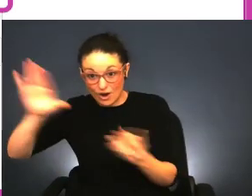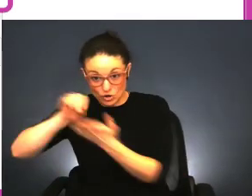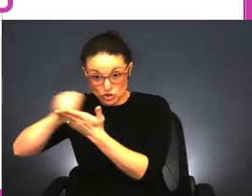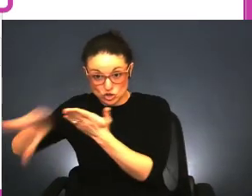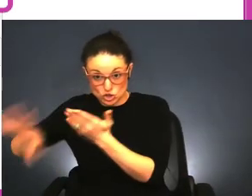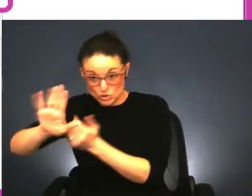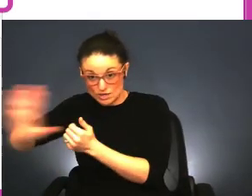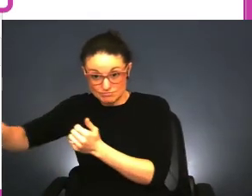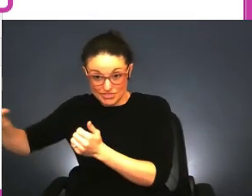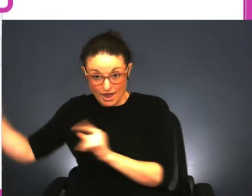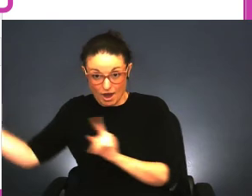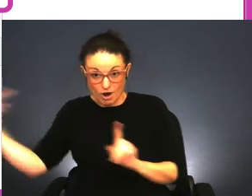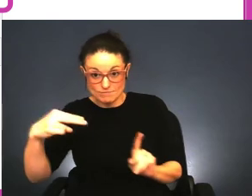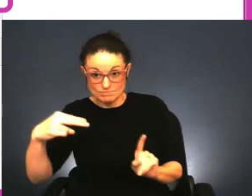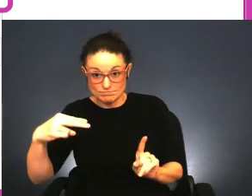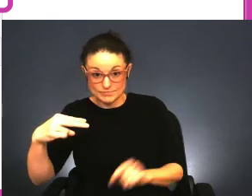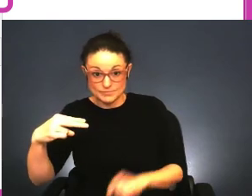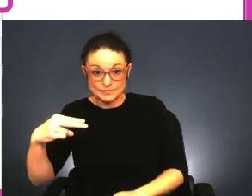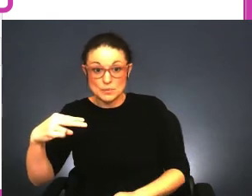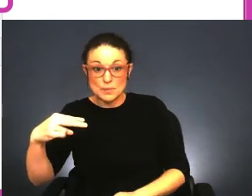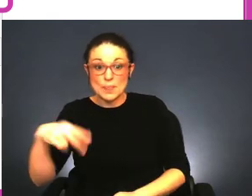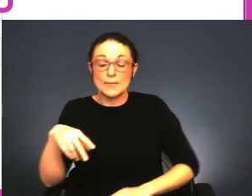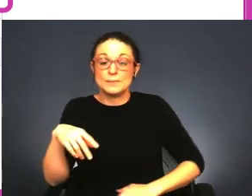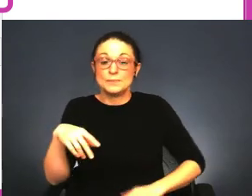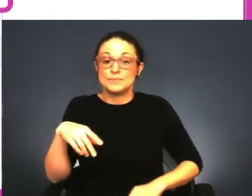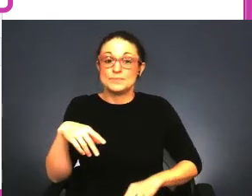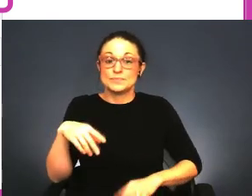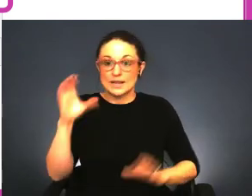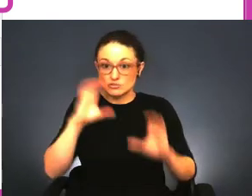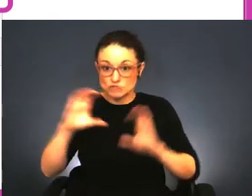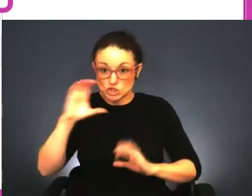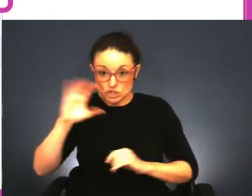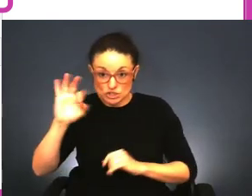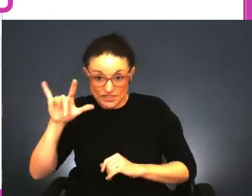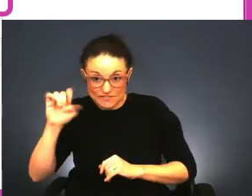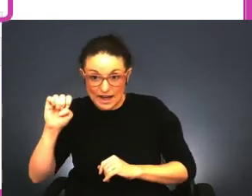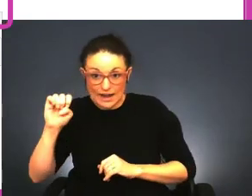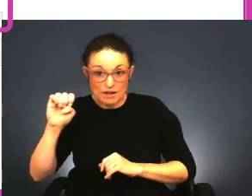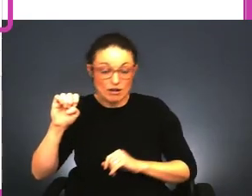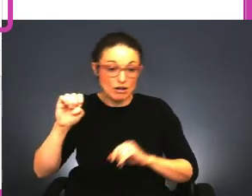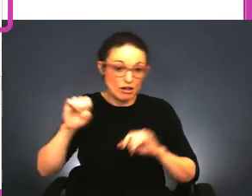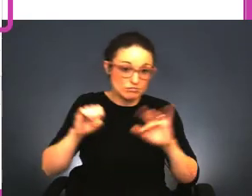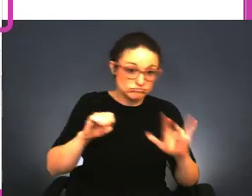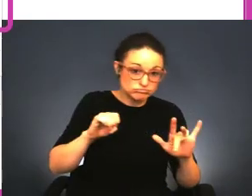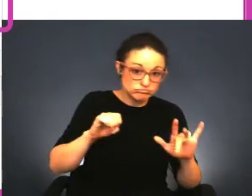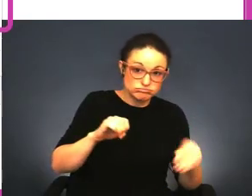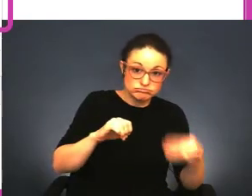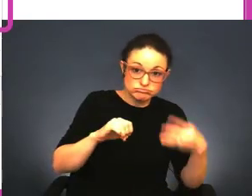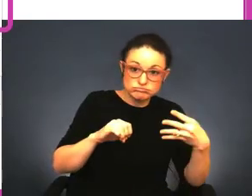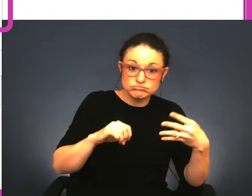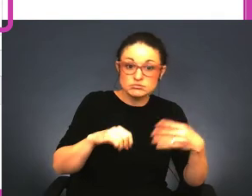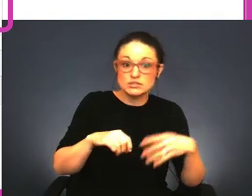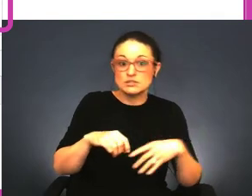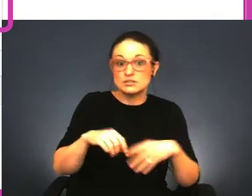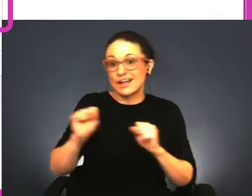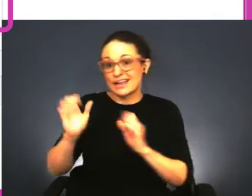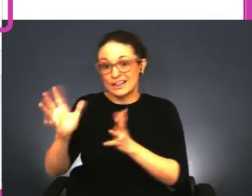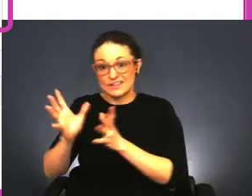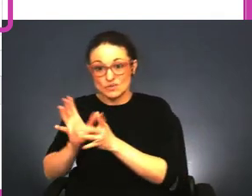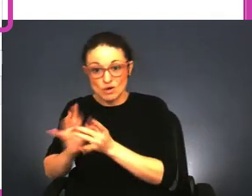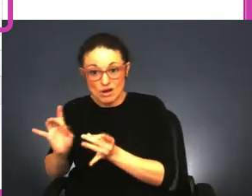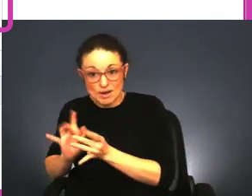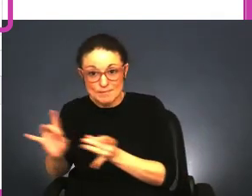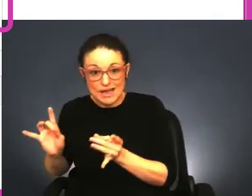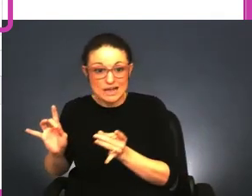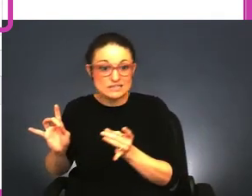upload. I searched for the file, I found it. I could add more files if I'm a student. I could leave you comments. Here's